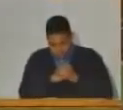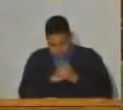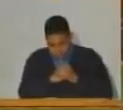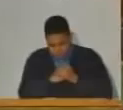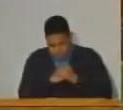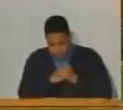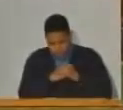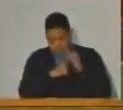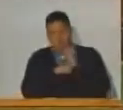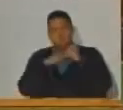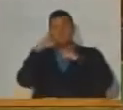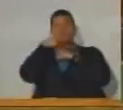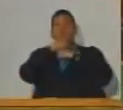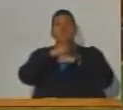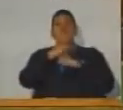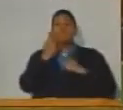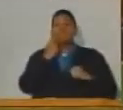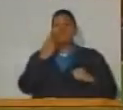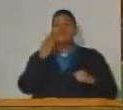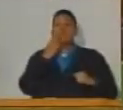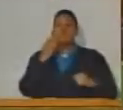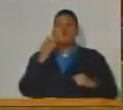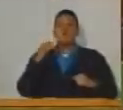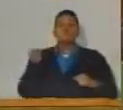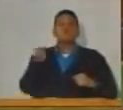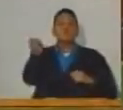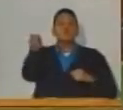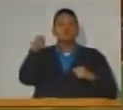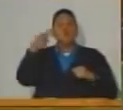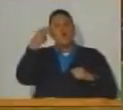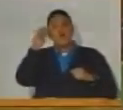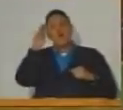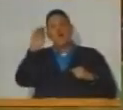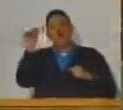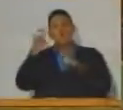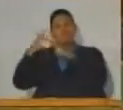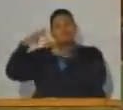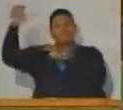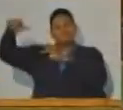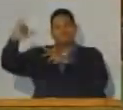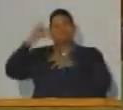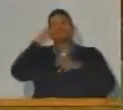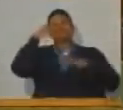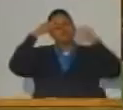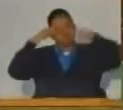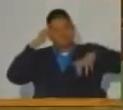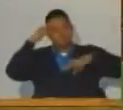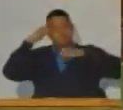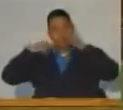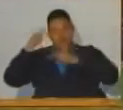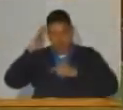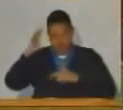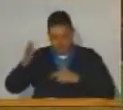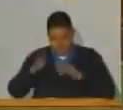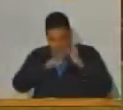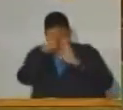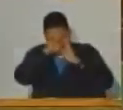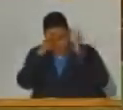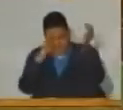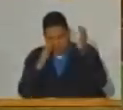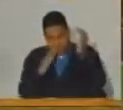of the Portmore Transport Hub, development of the Urban Rural Transport Plan,